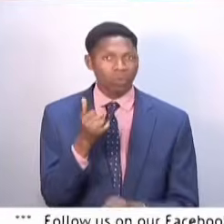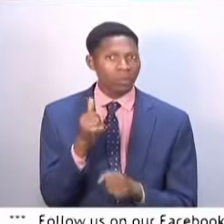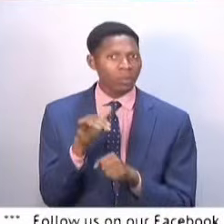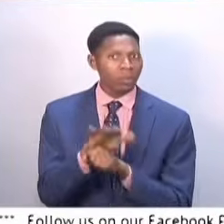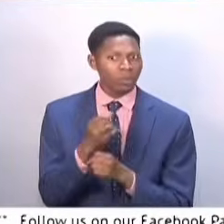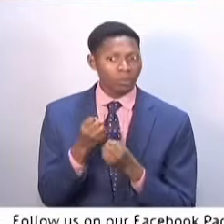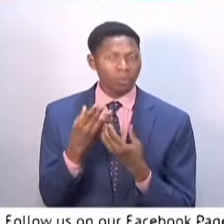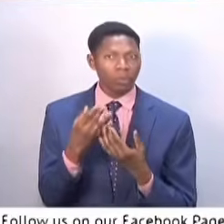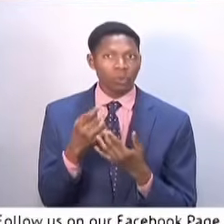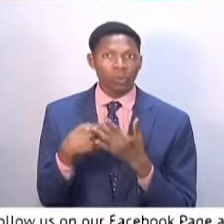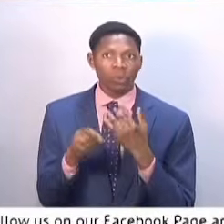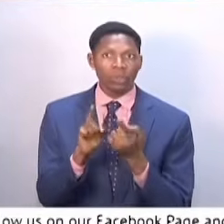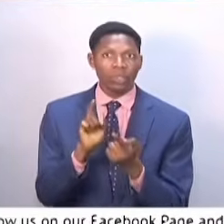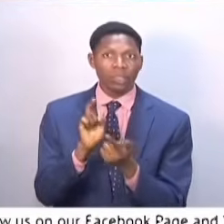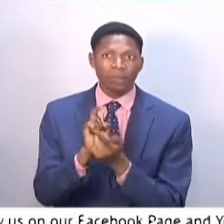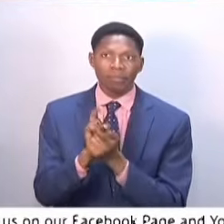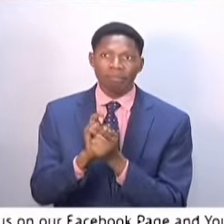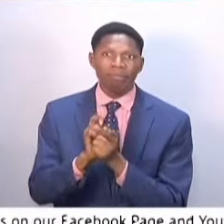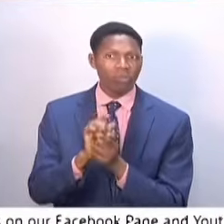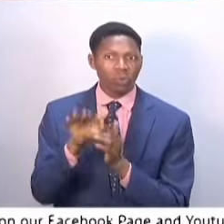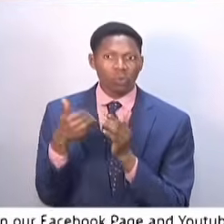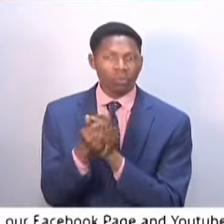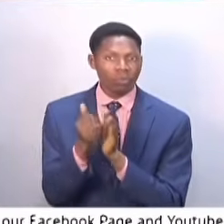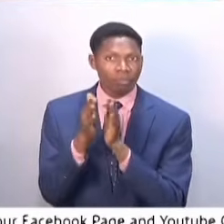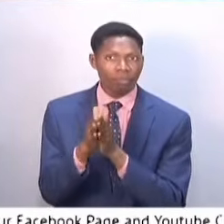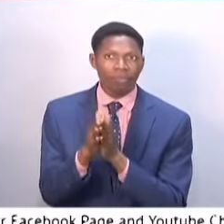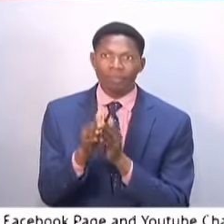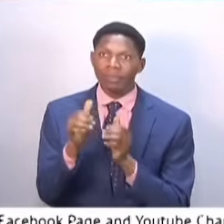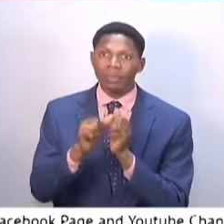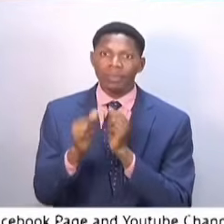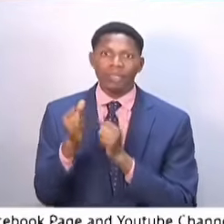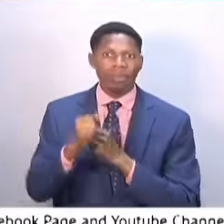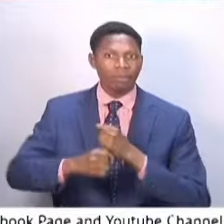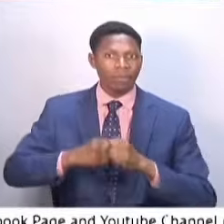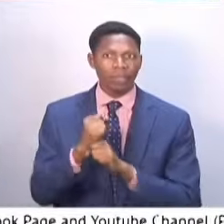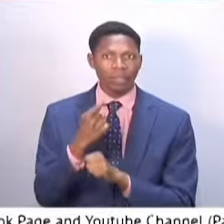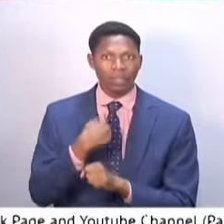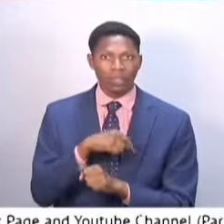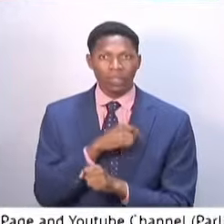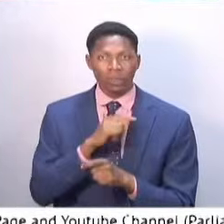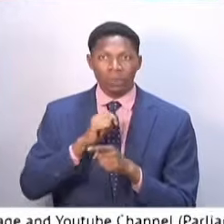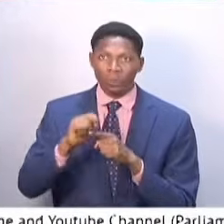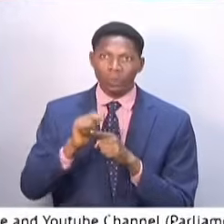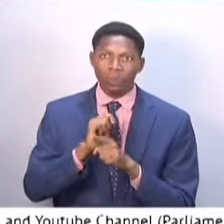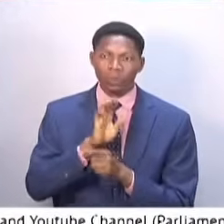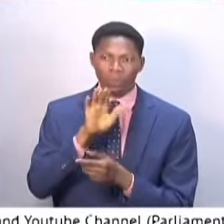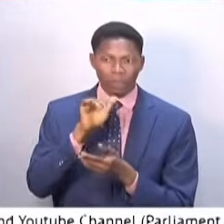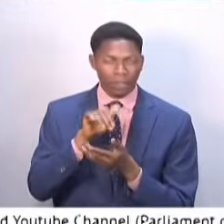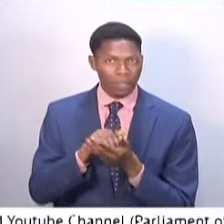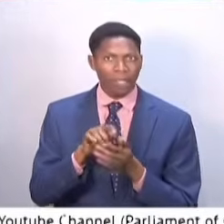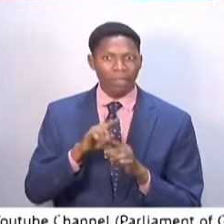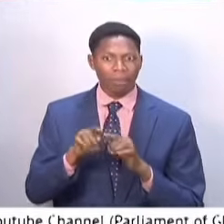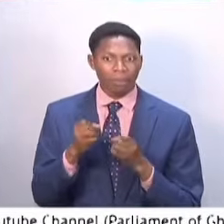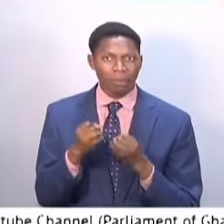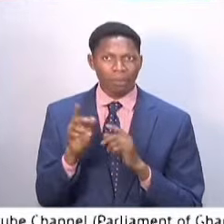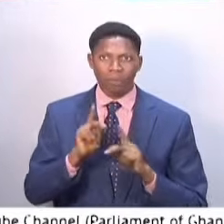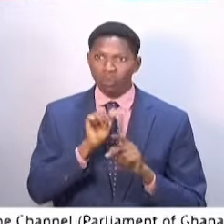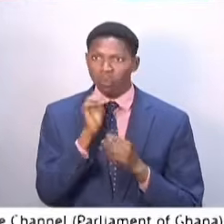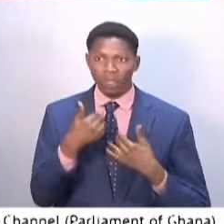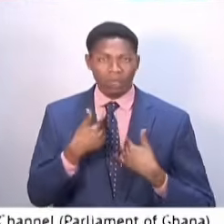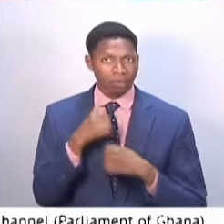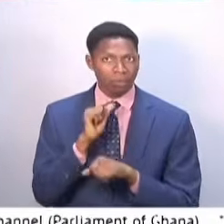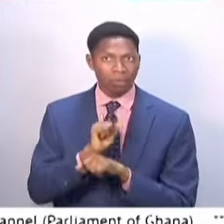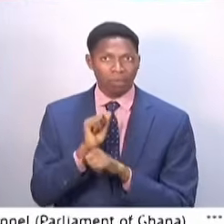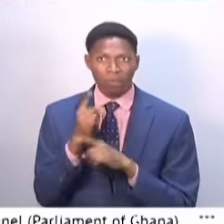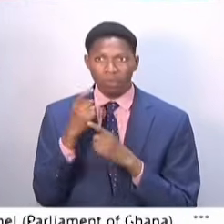meet demand. Each year, we train thousands, yet many remain unemployed because